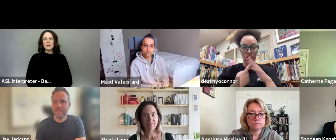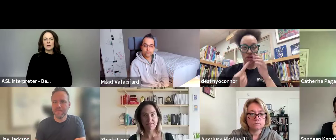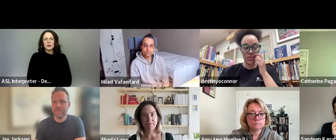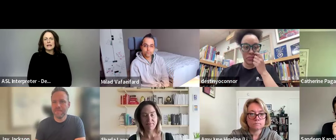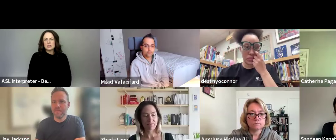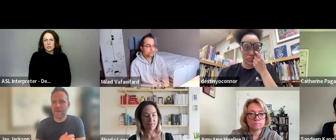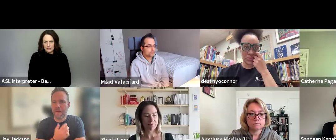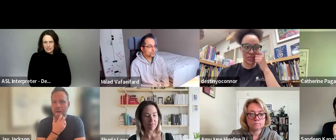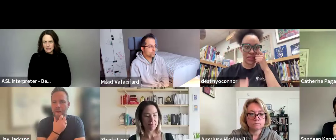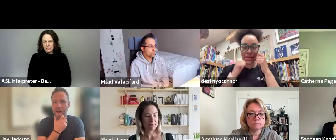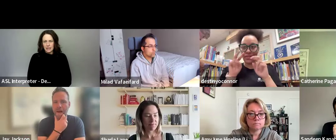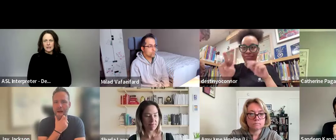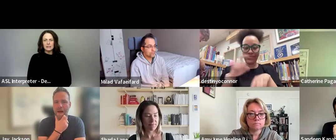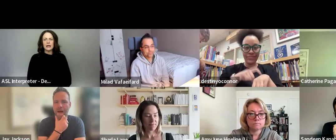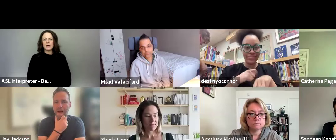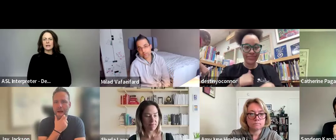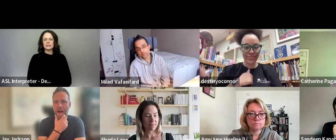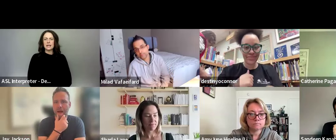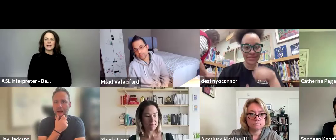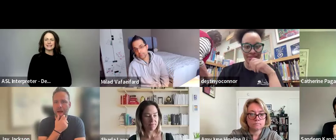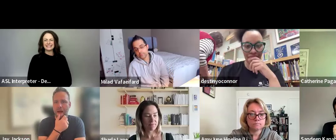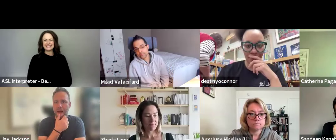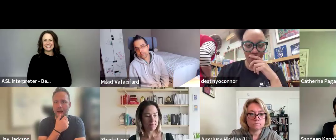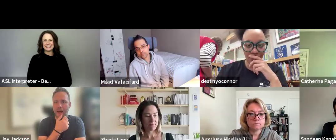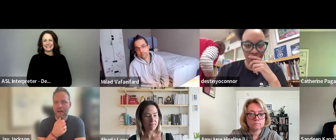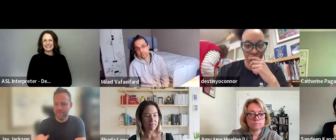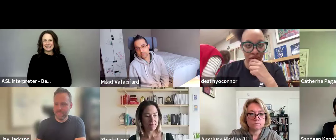Okay, I think we're going to go ahead and start, Destiny saying. Yeah, go ahead, Destiny.